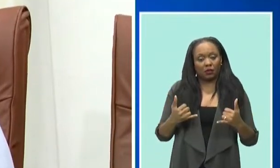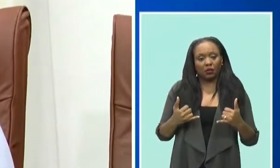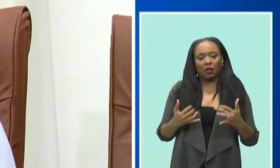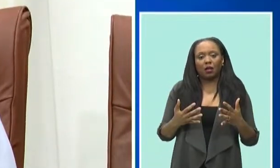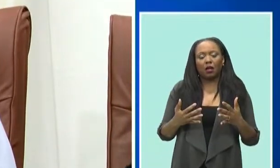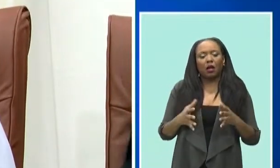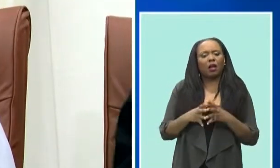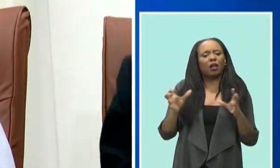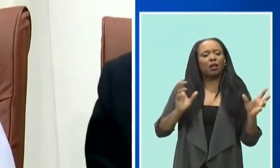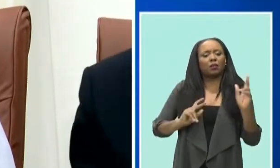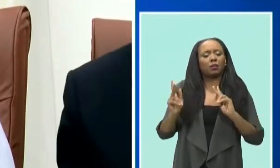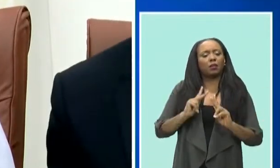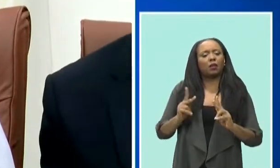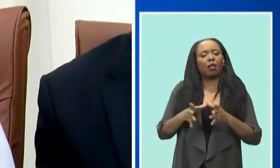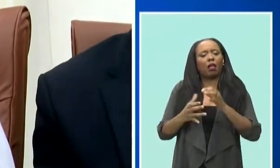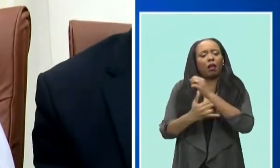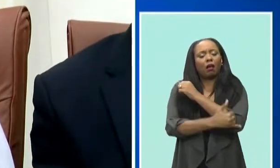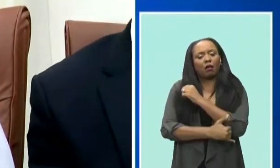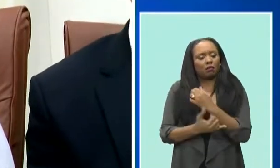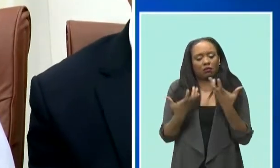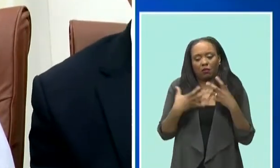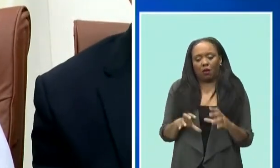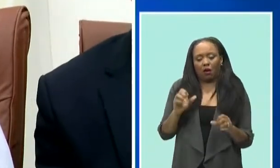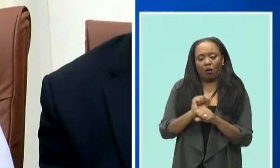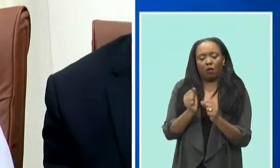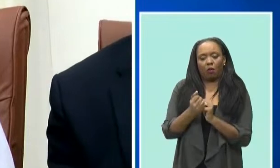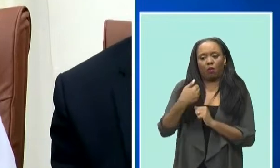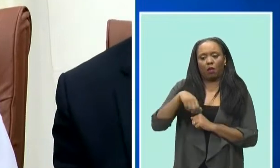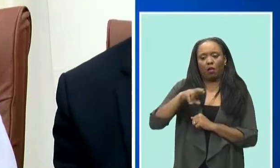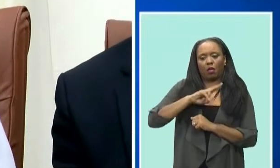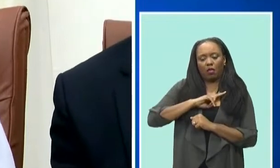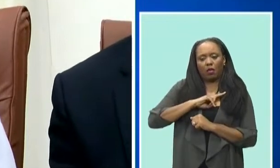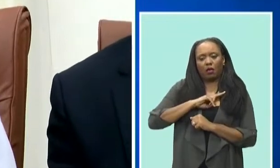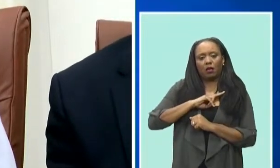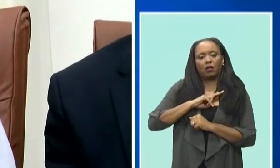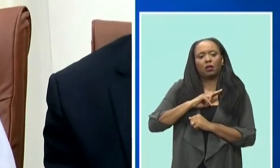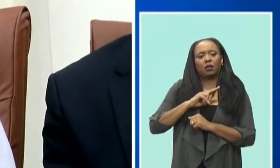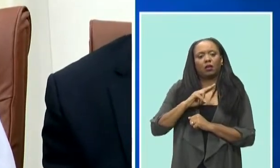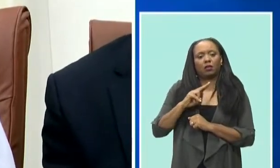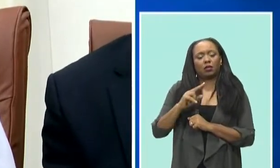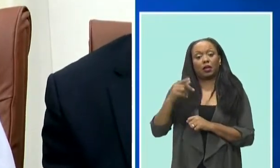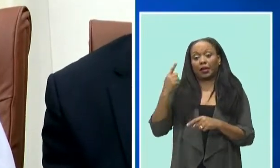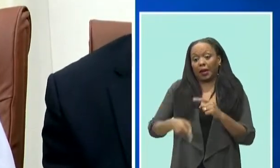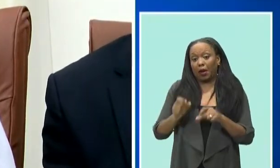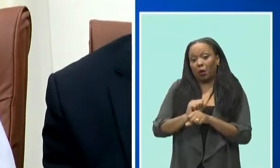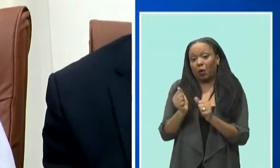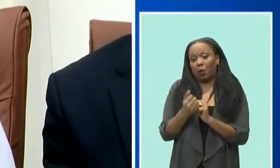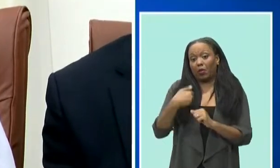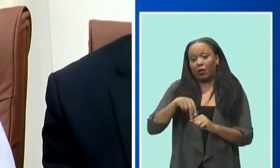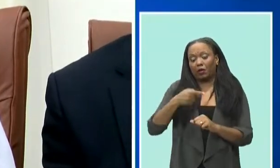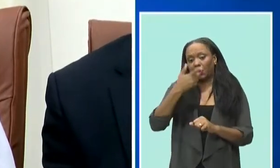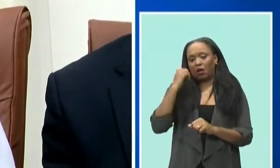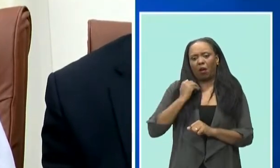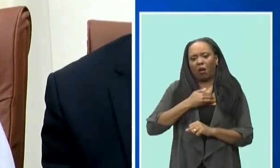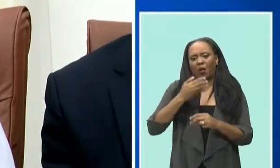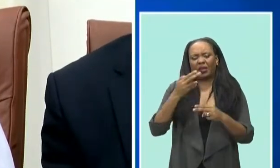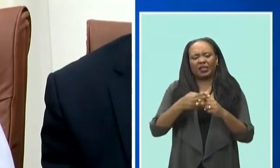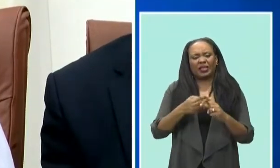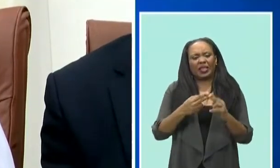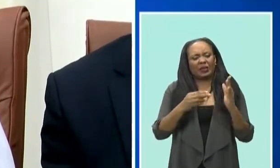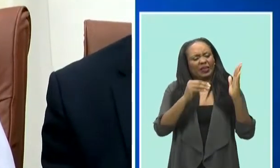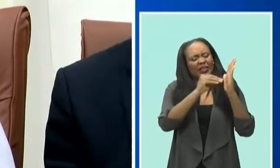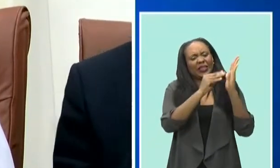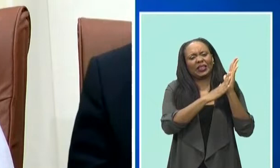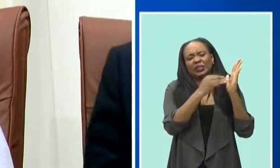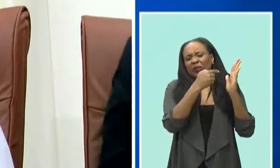do so because they will not be prohibited from doing business in Europe as a result of the blacklist. So this has